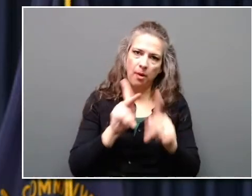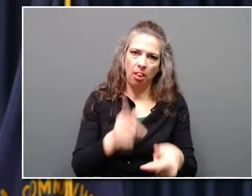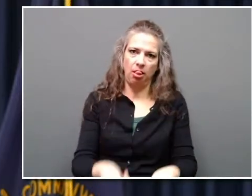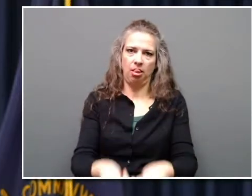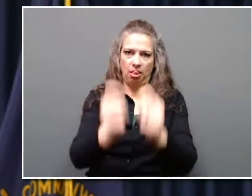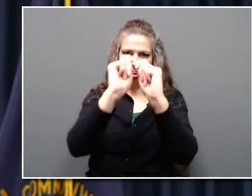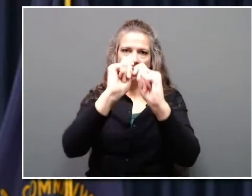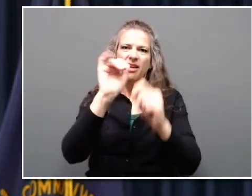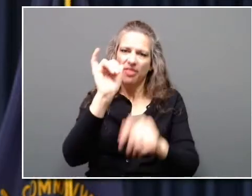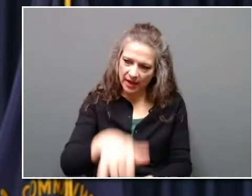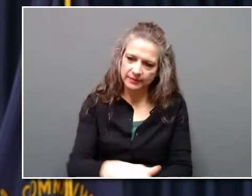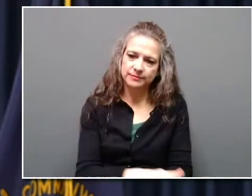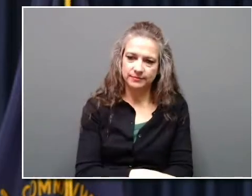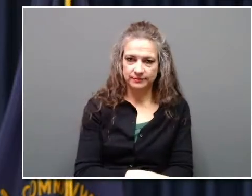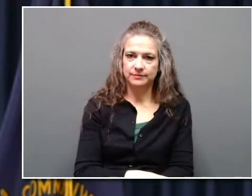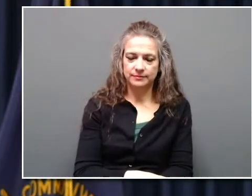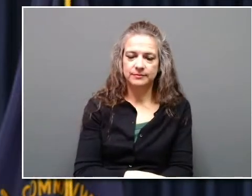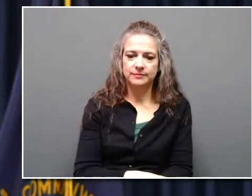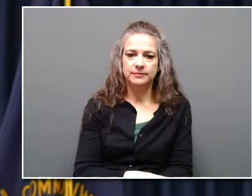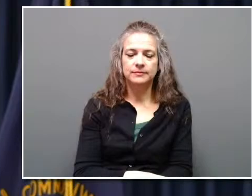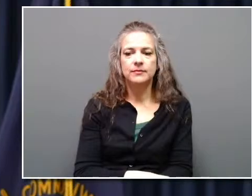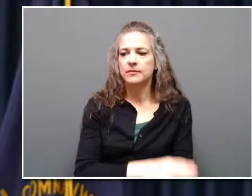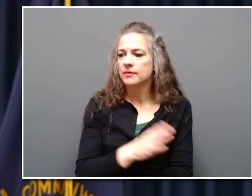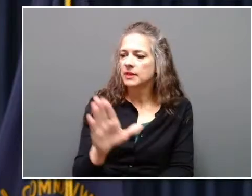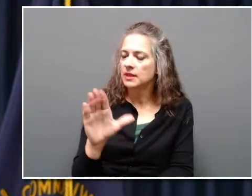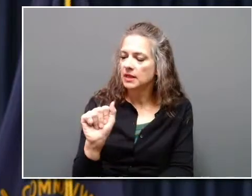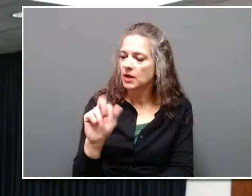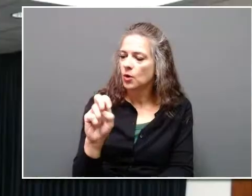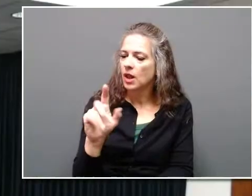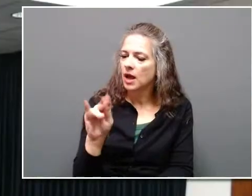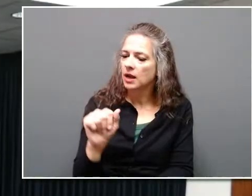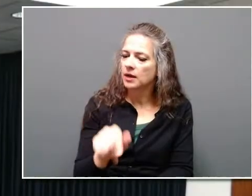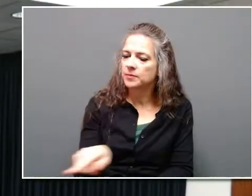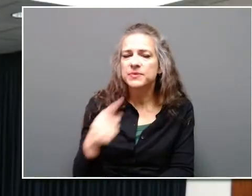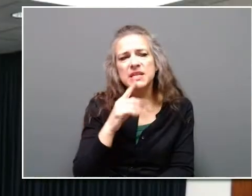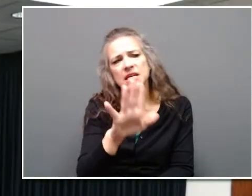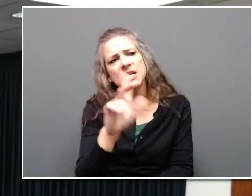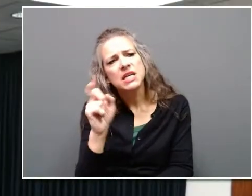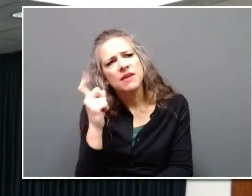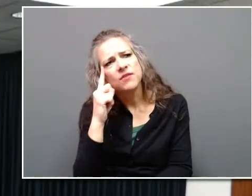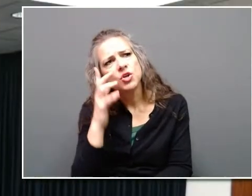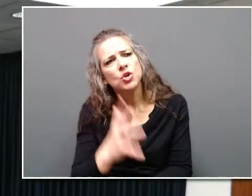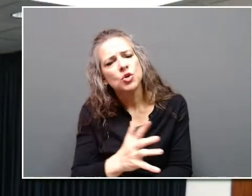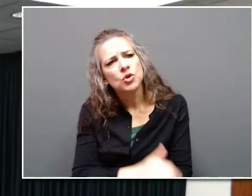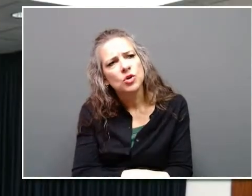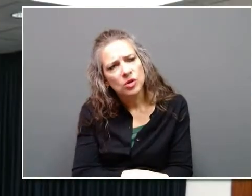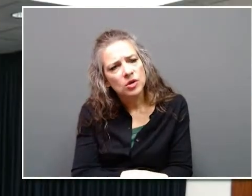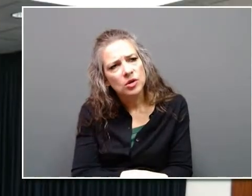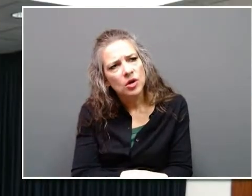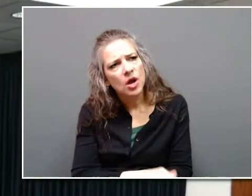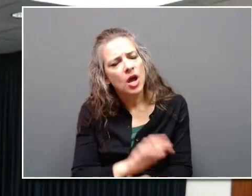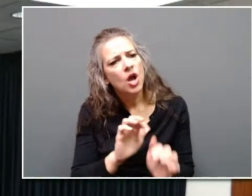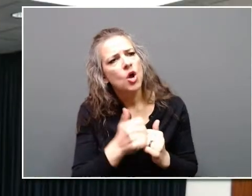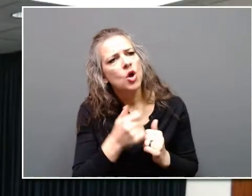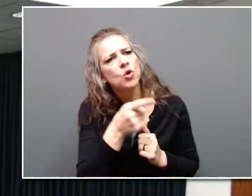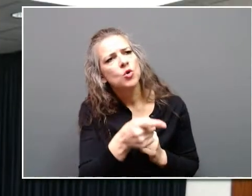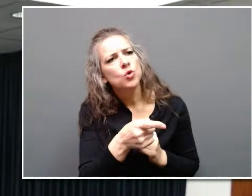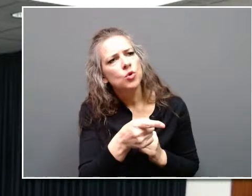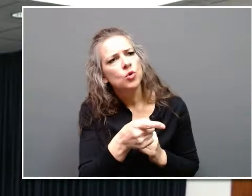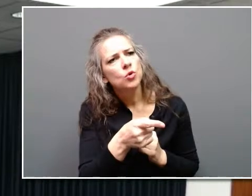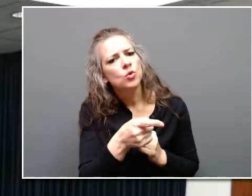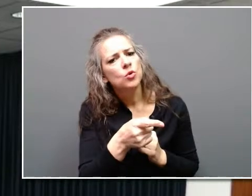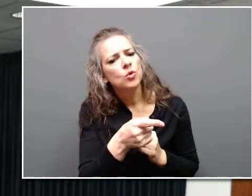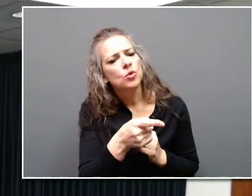it. Carolina. Governor, how do you feel about the proposal to change how Kentucky deals with the U.S.